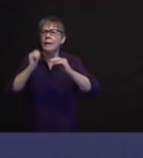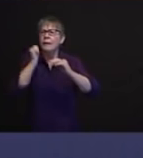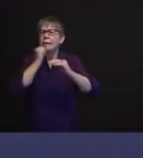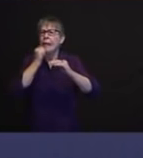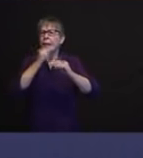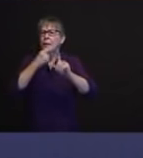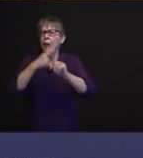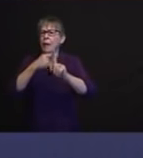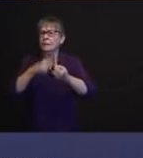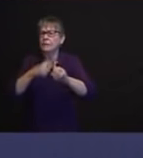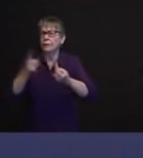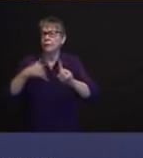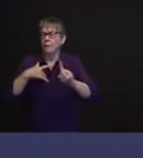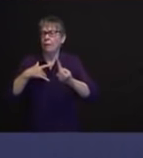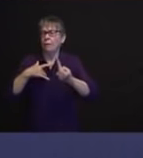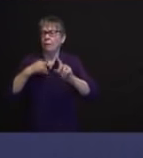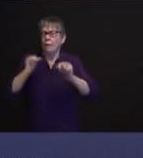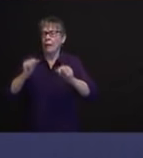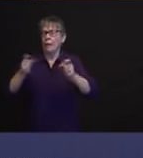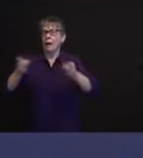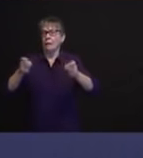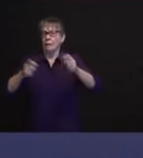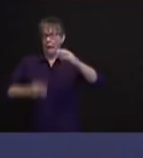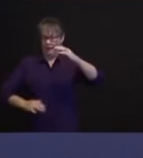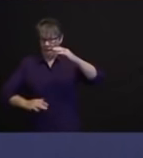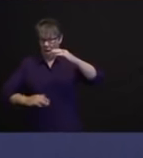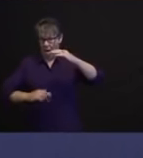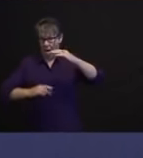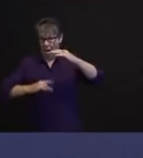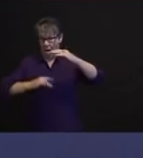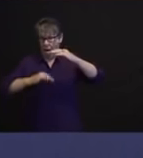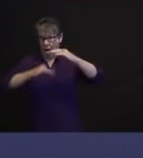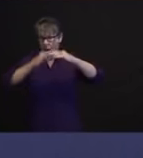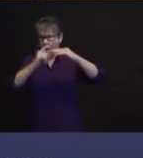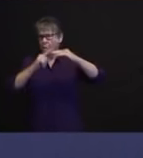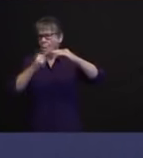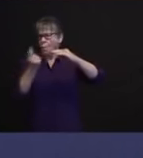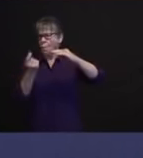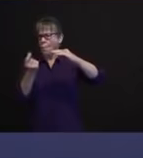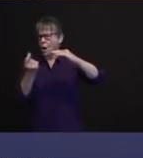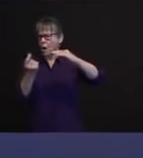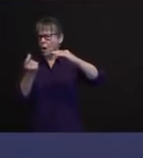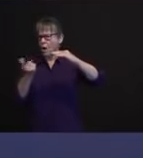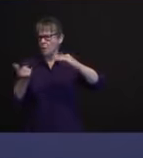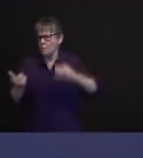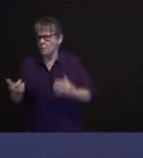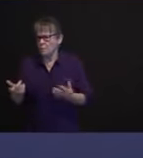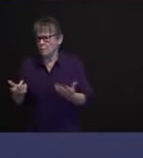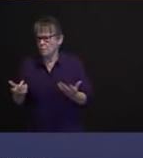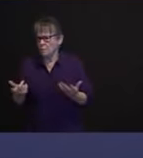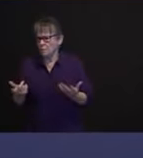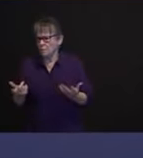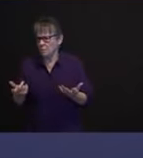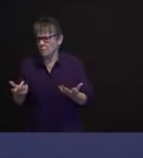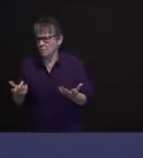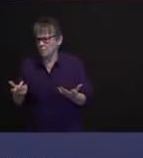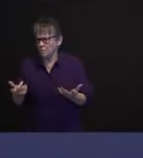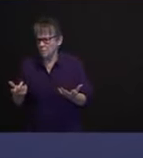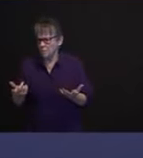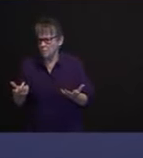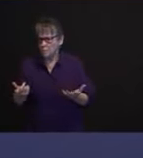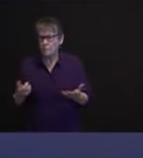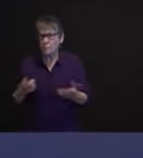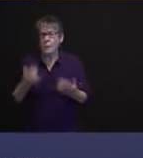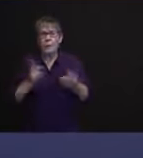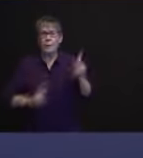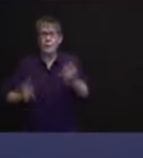tracing, to what extent do your contact tracing core focus on those who have been hospitalized or died recently? In light of the